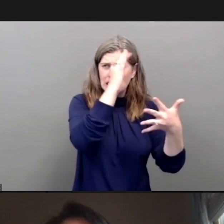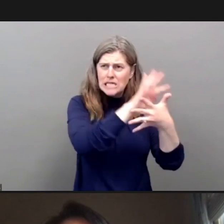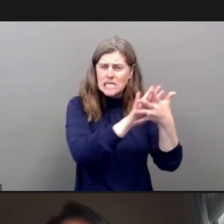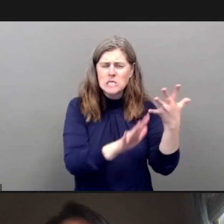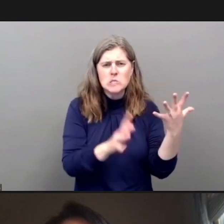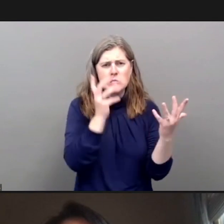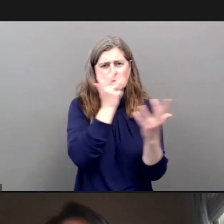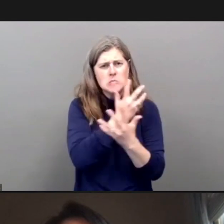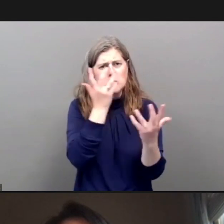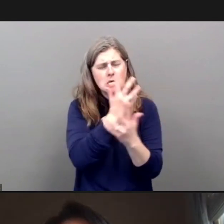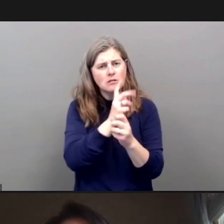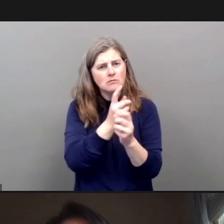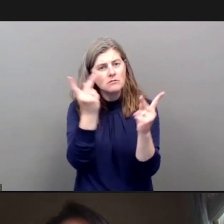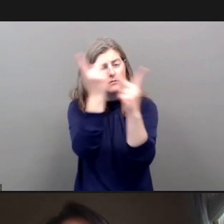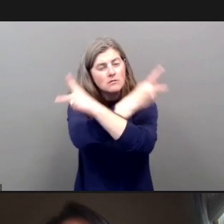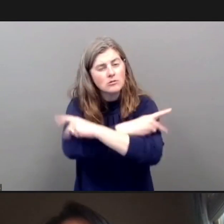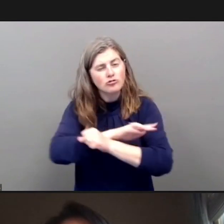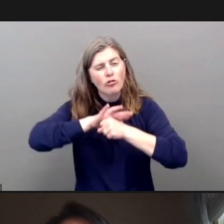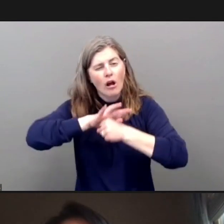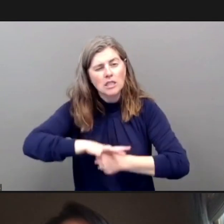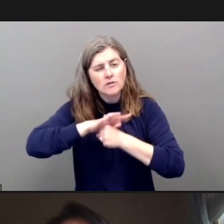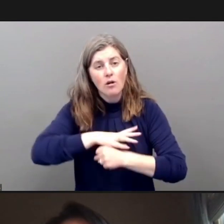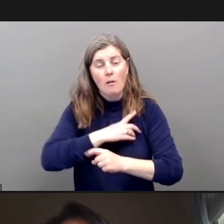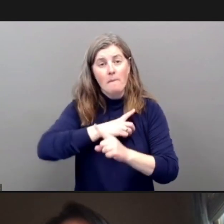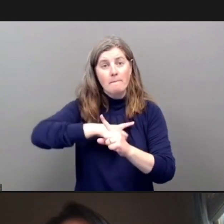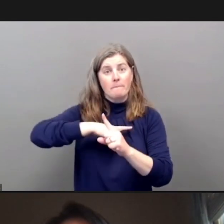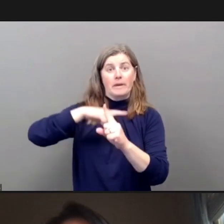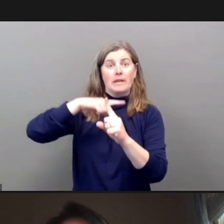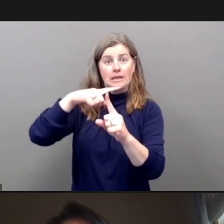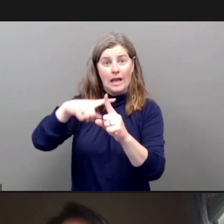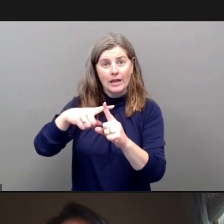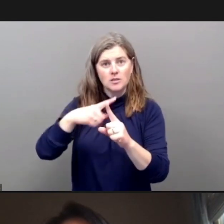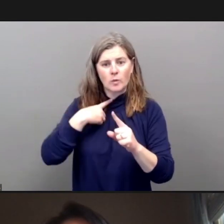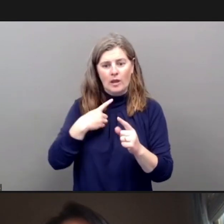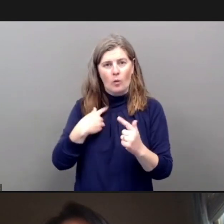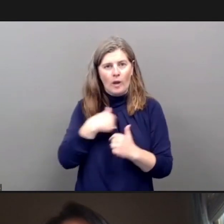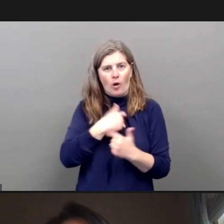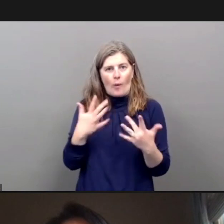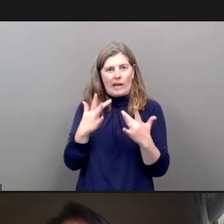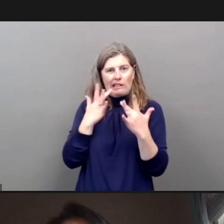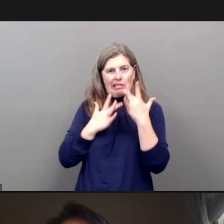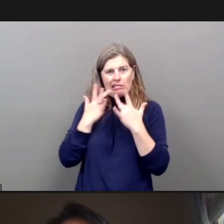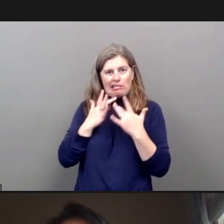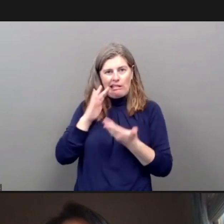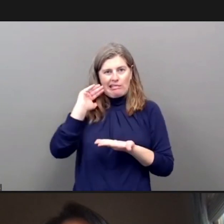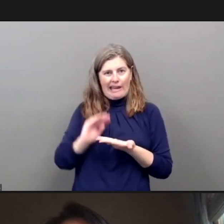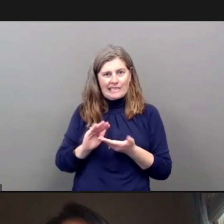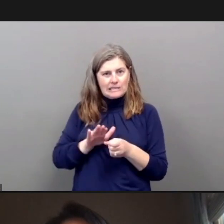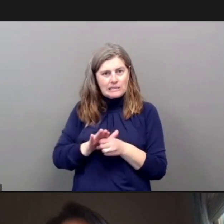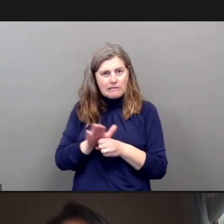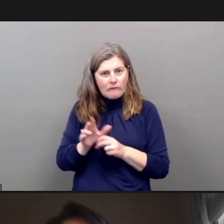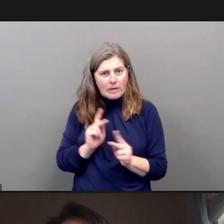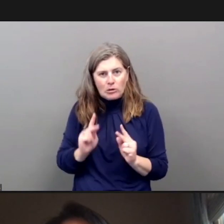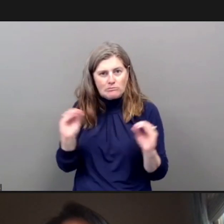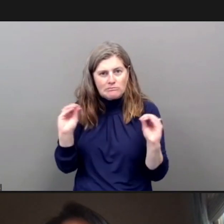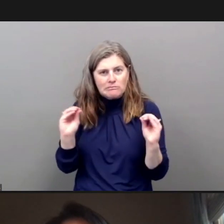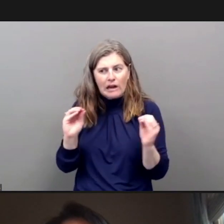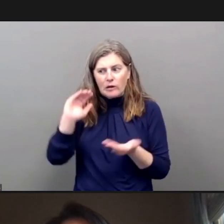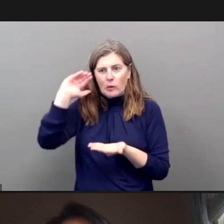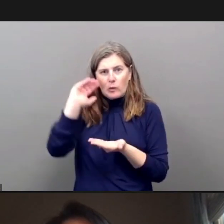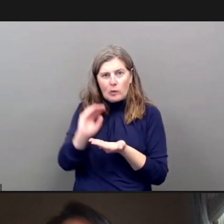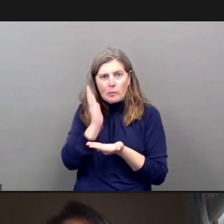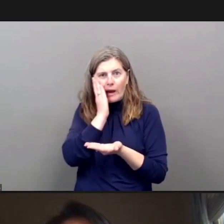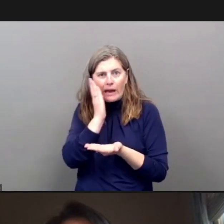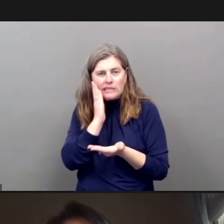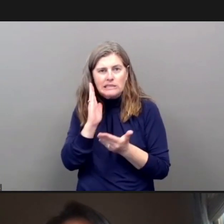incredibly stressful. So added to the fact that we started with less people than we needed, and with less hospital beds as we needed,